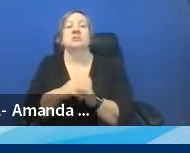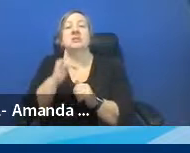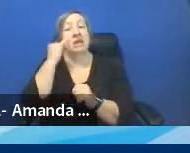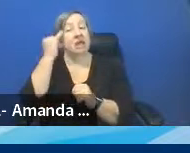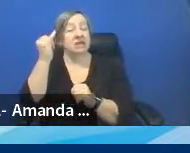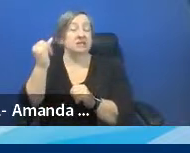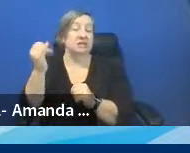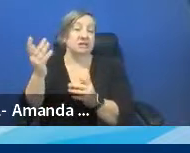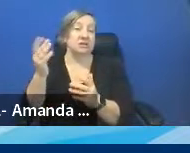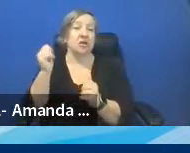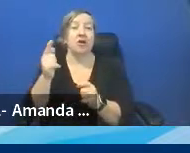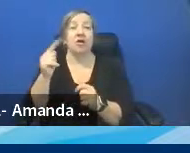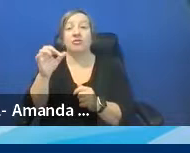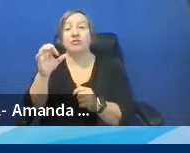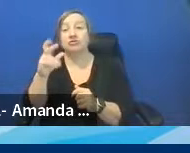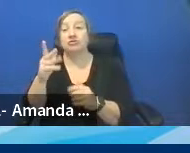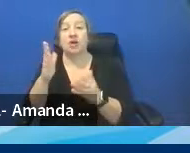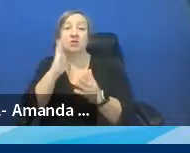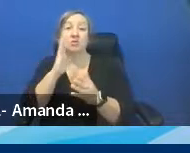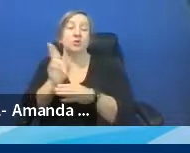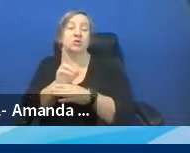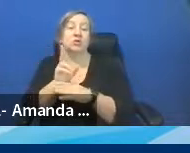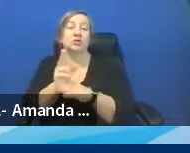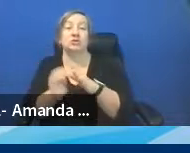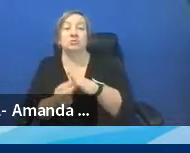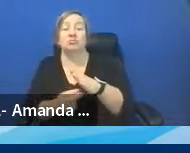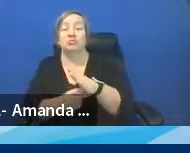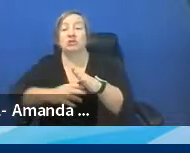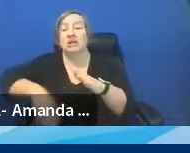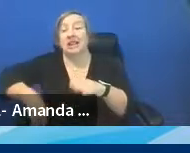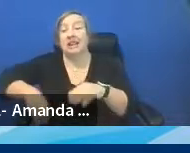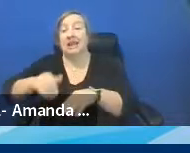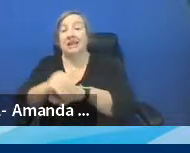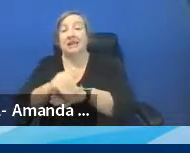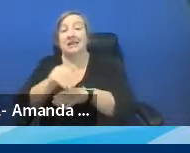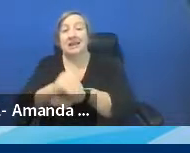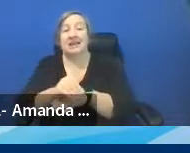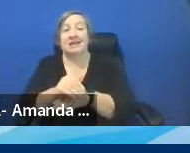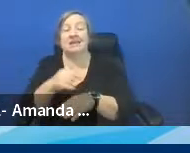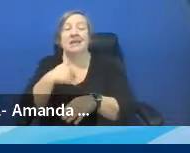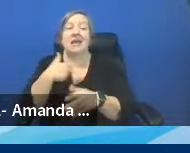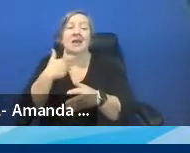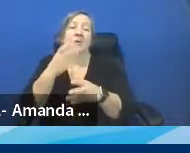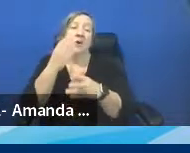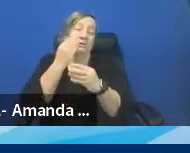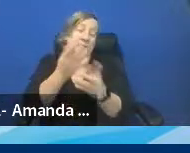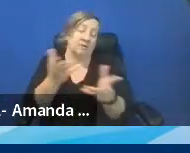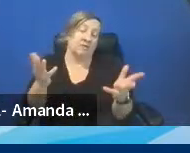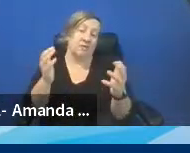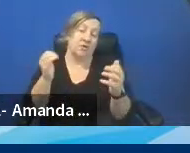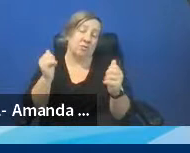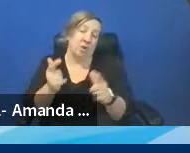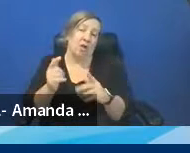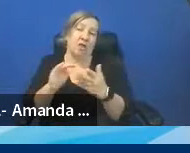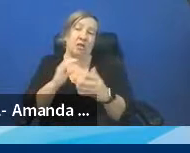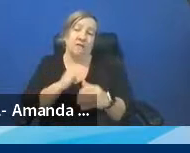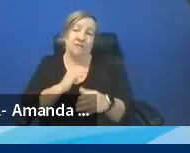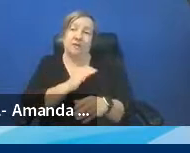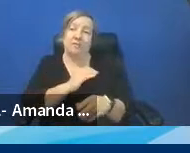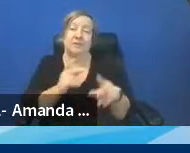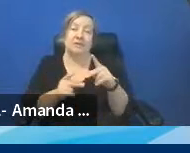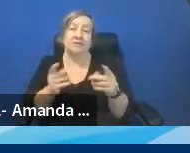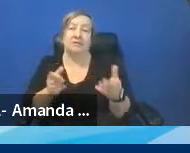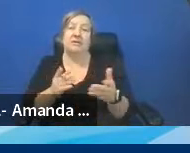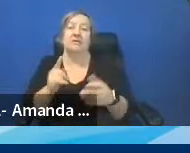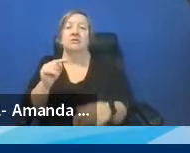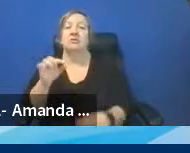that all the trucks would use the bridge late at night. And I just want to inform all of the committee members here that